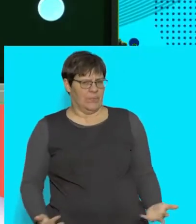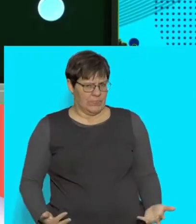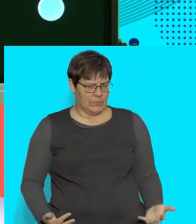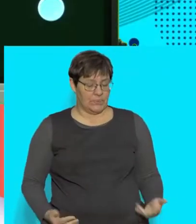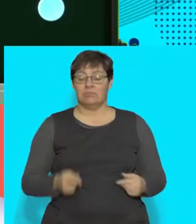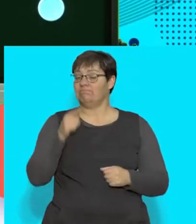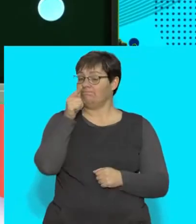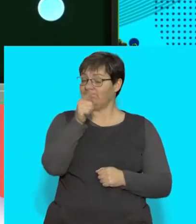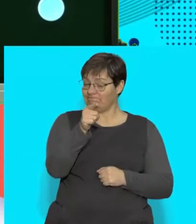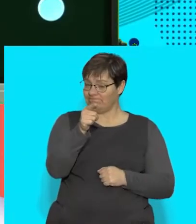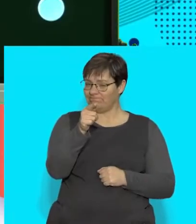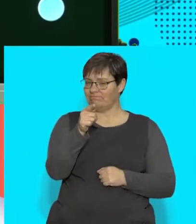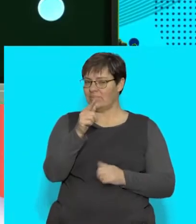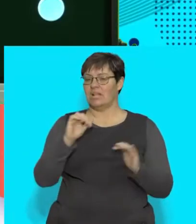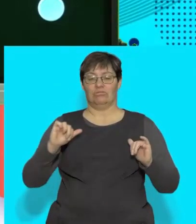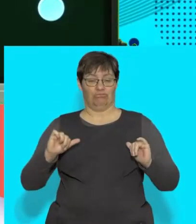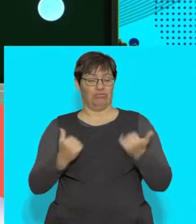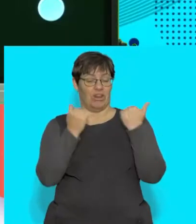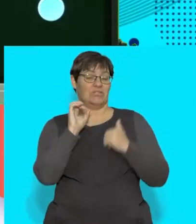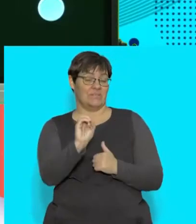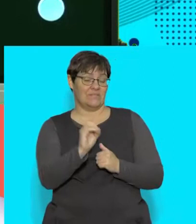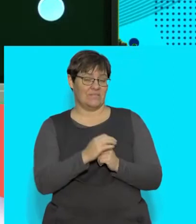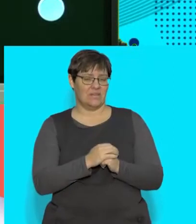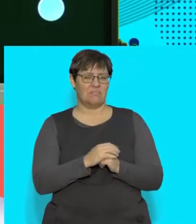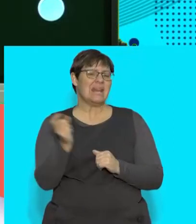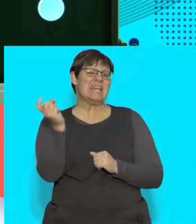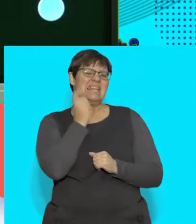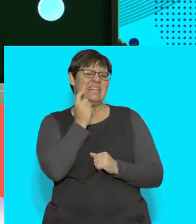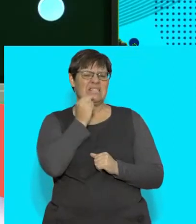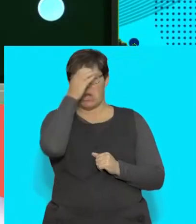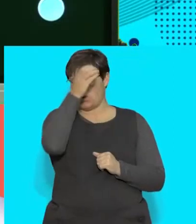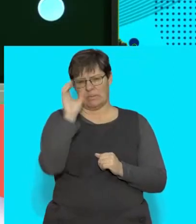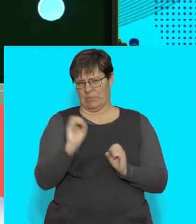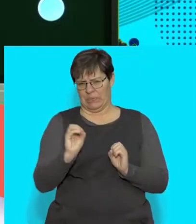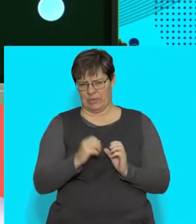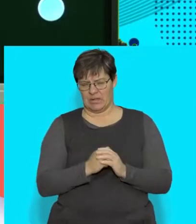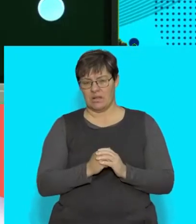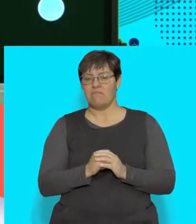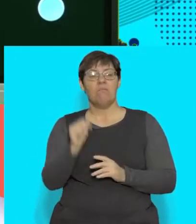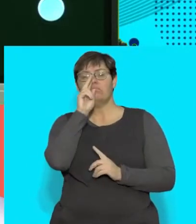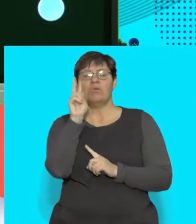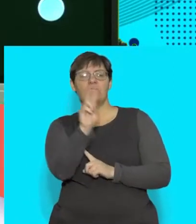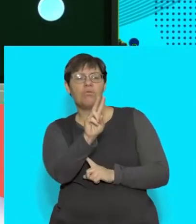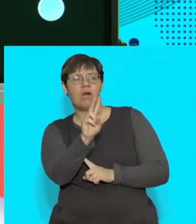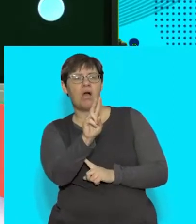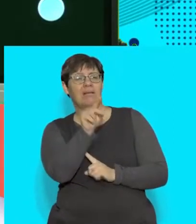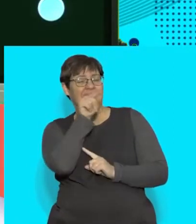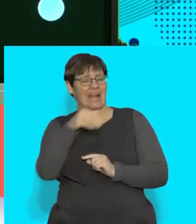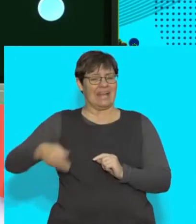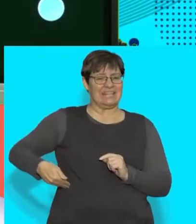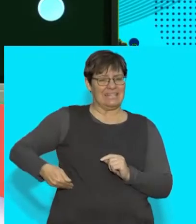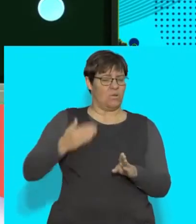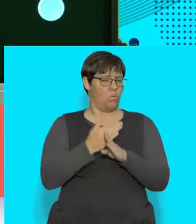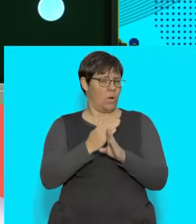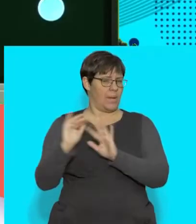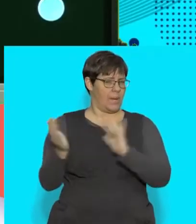functions. And as I said to you, there's quite a challenging part. It's not an easy concept to understand. And when we're looking at how it